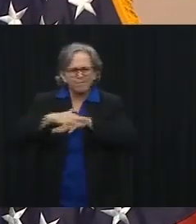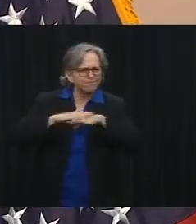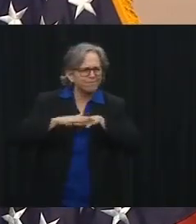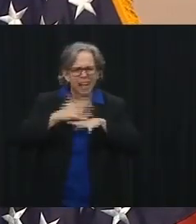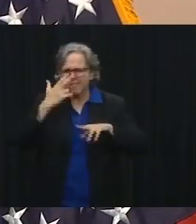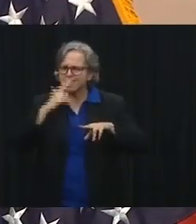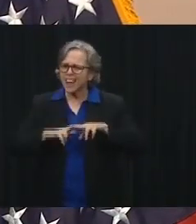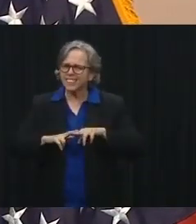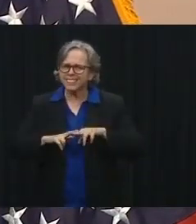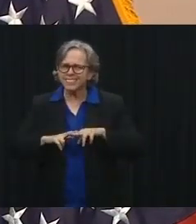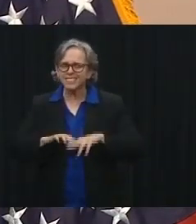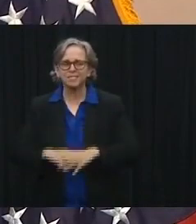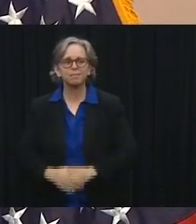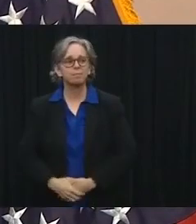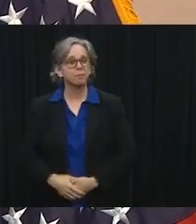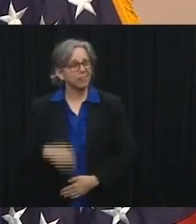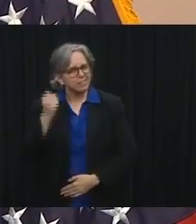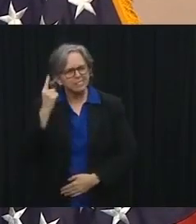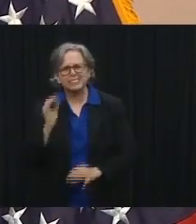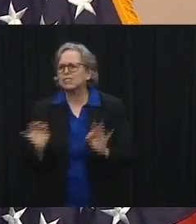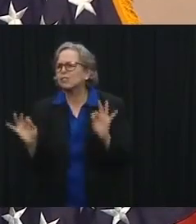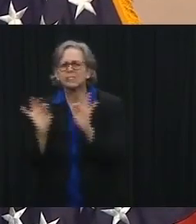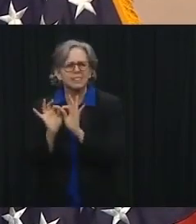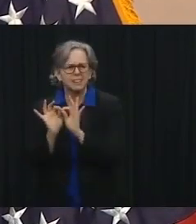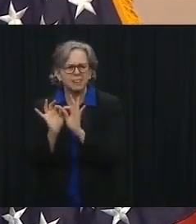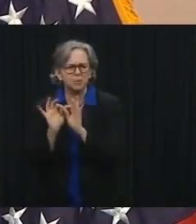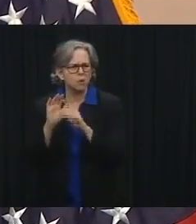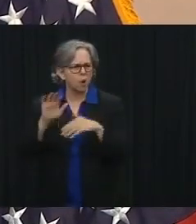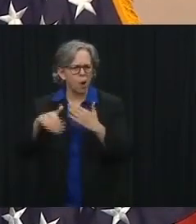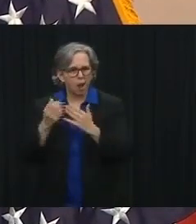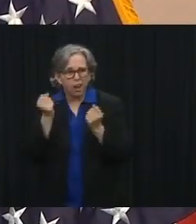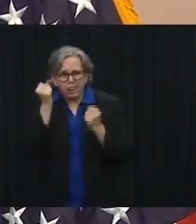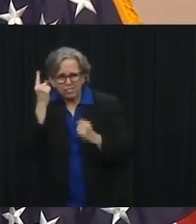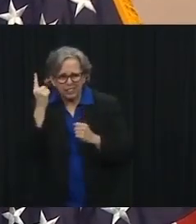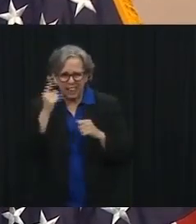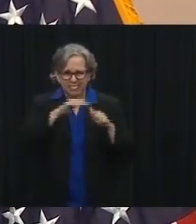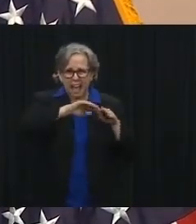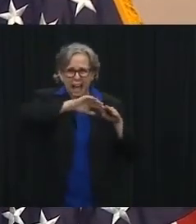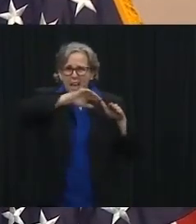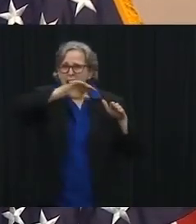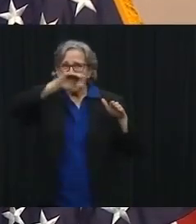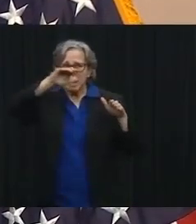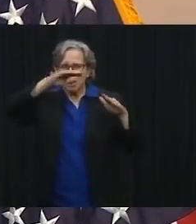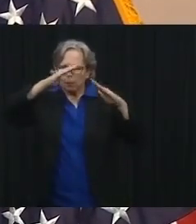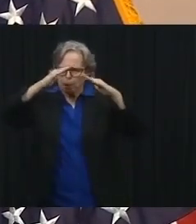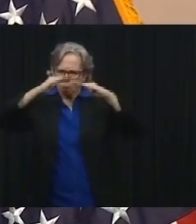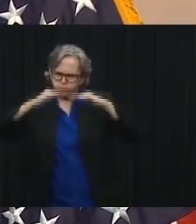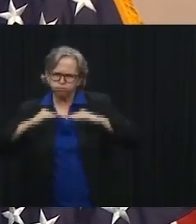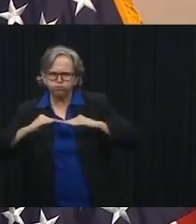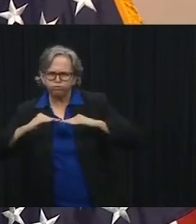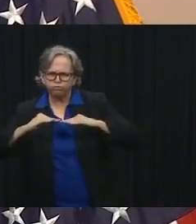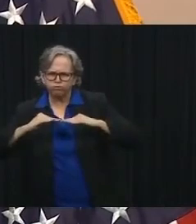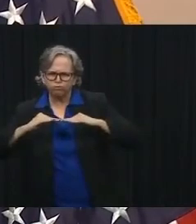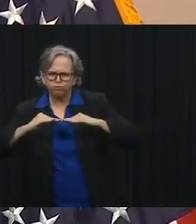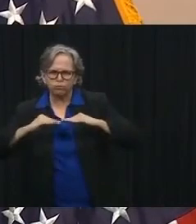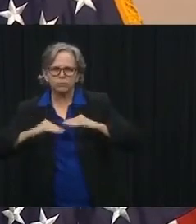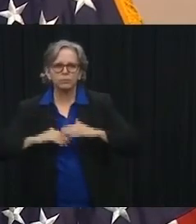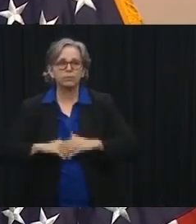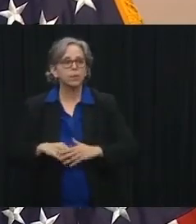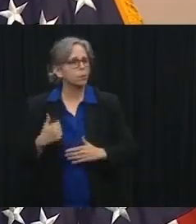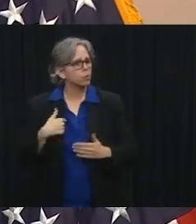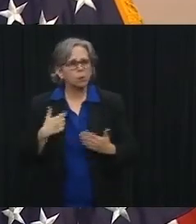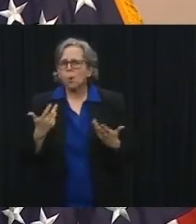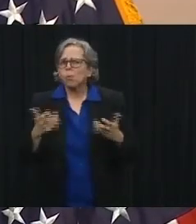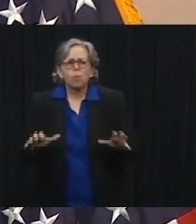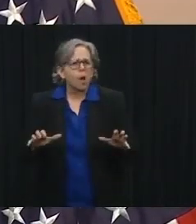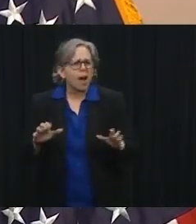we all understand the importance of flattening the infection rate curve of this virus to prevent overwhelming our